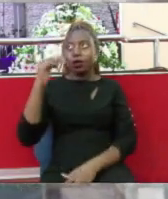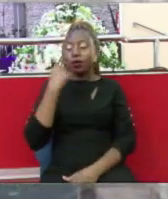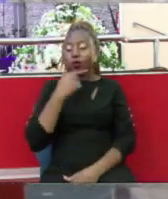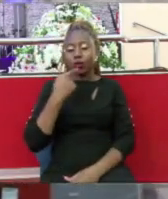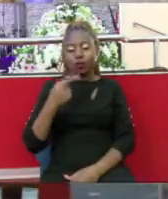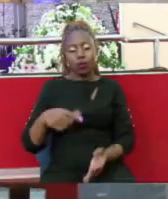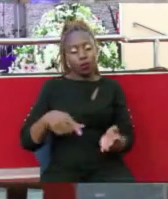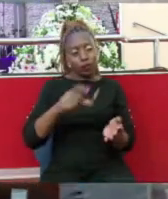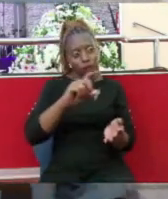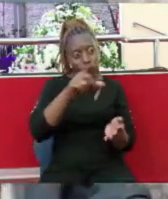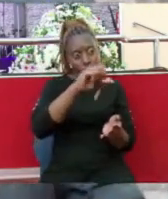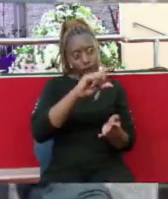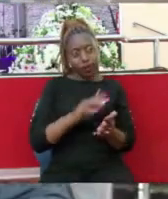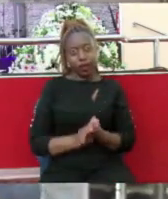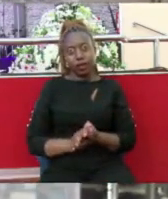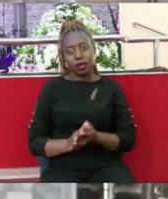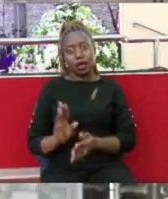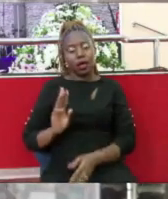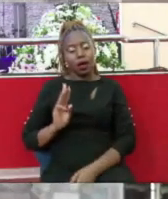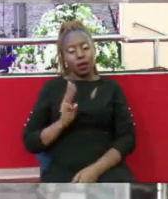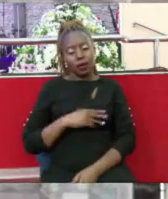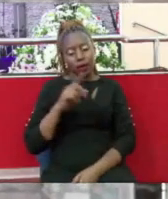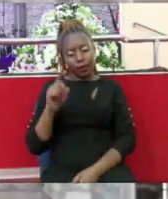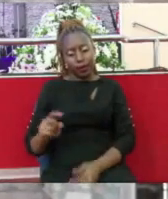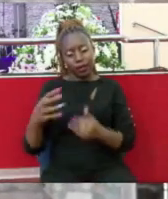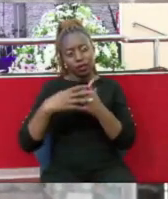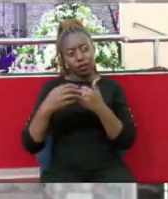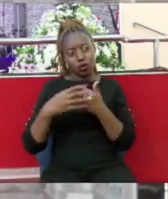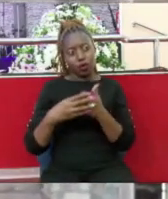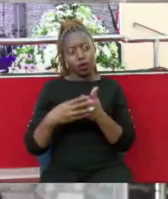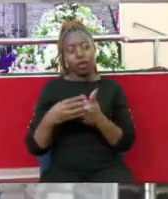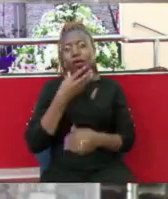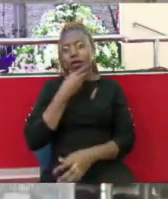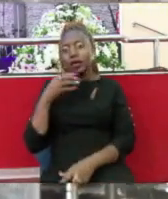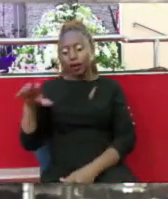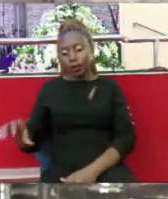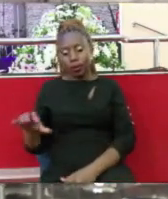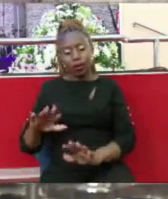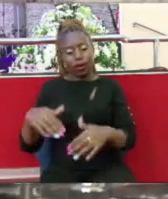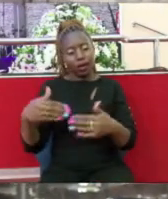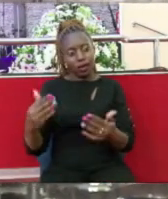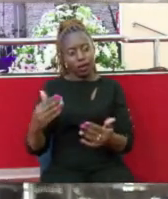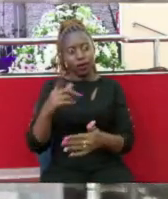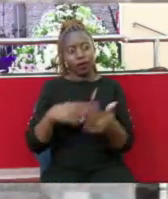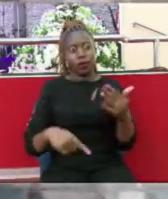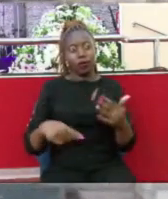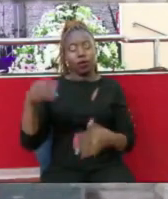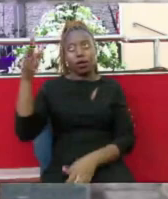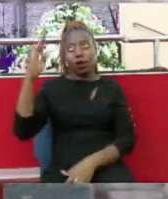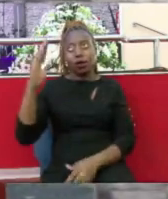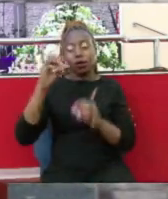anajumulisha. We must, like the boy, give and share what we have for God's work. Lazima kama yule kijana tutoe ambacho Mungu ametupea. The boy did not